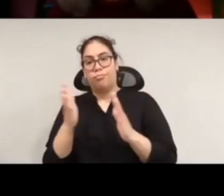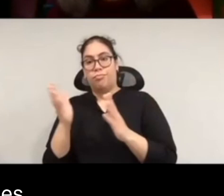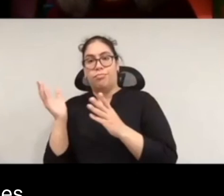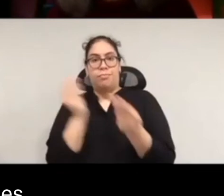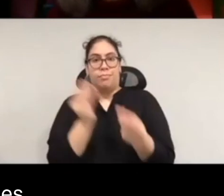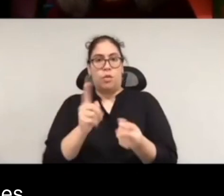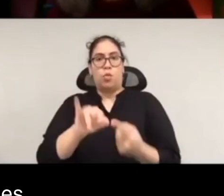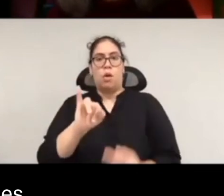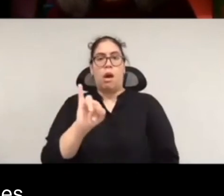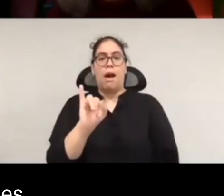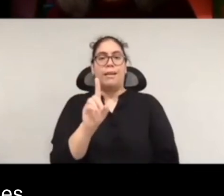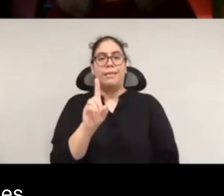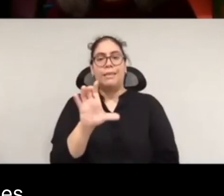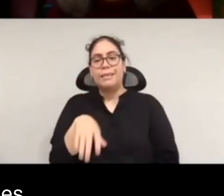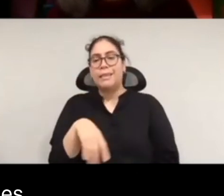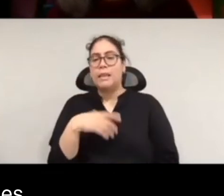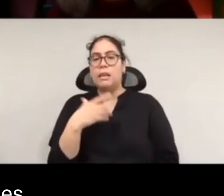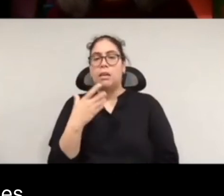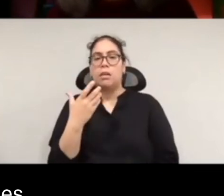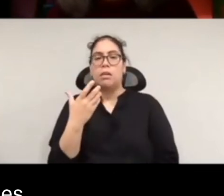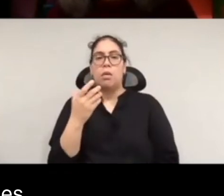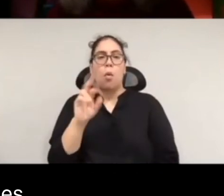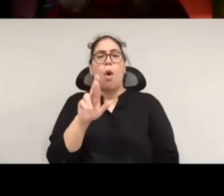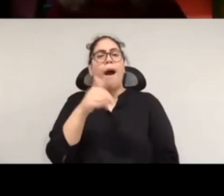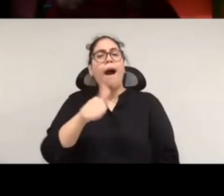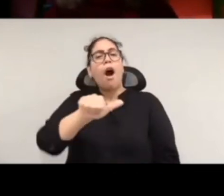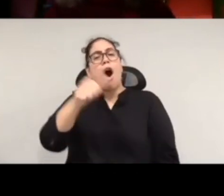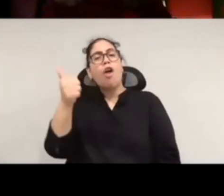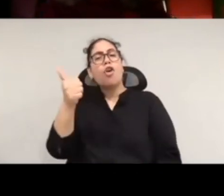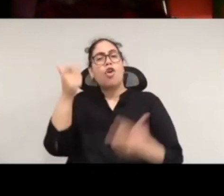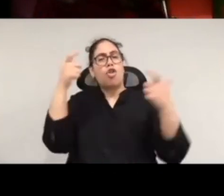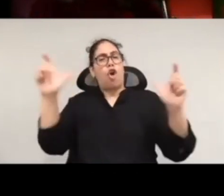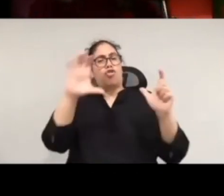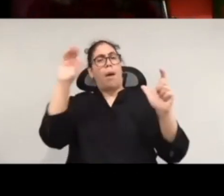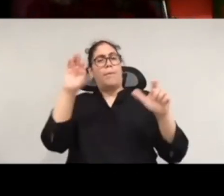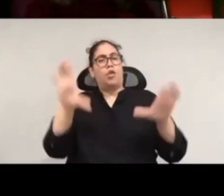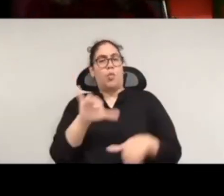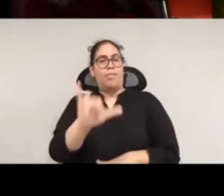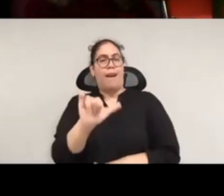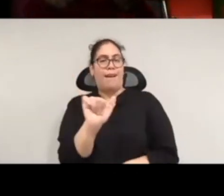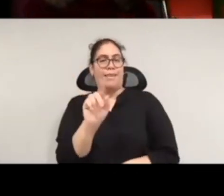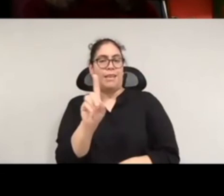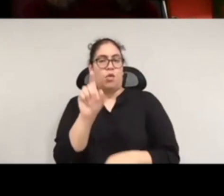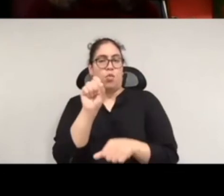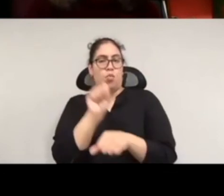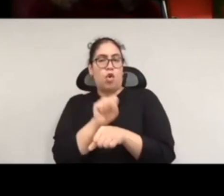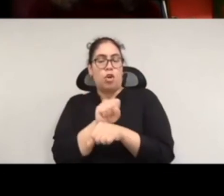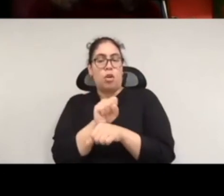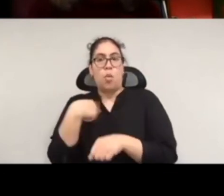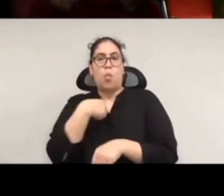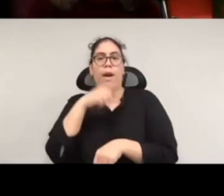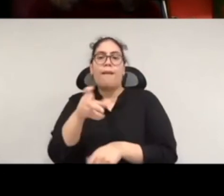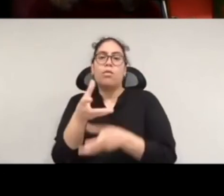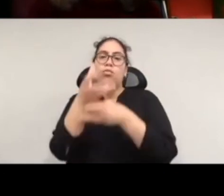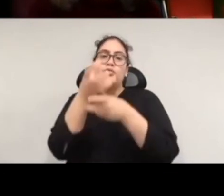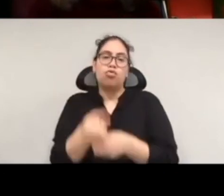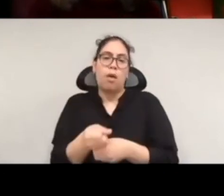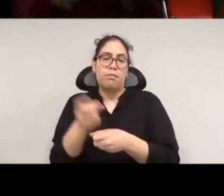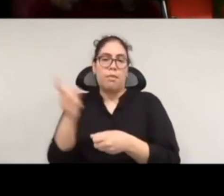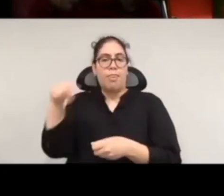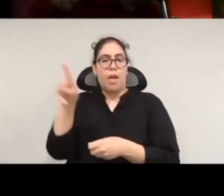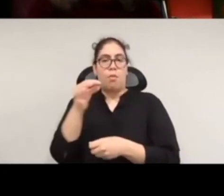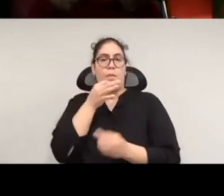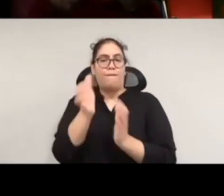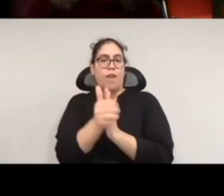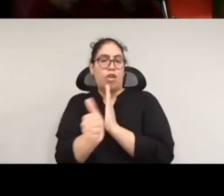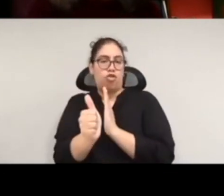IDC, any of these other large companies that are doing this work, really, we have to trust that they are the professionals in this area. And once